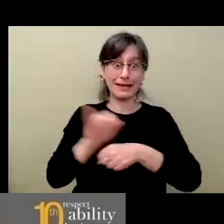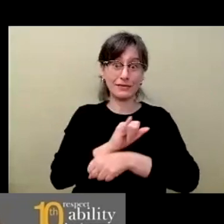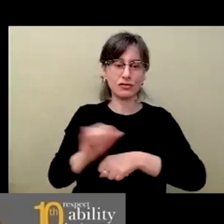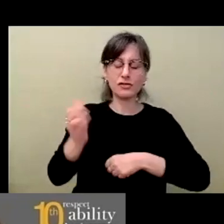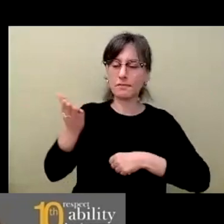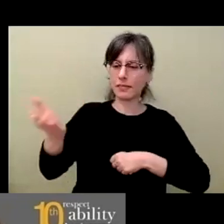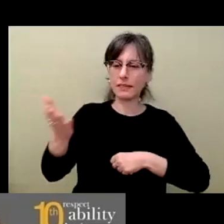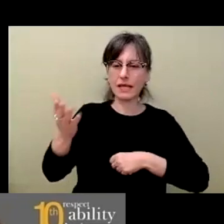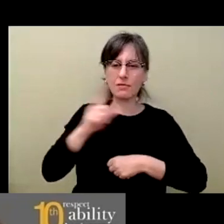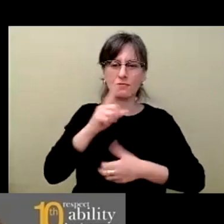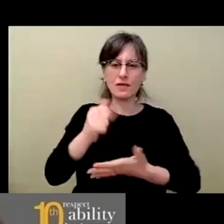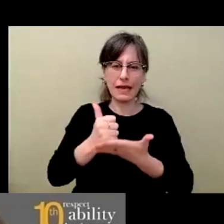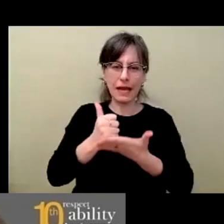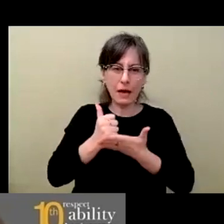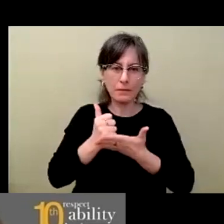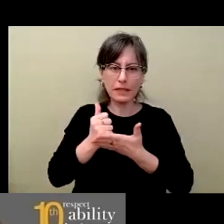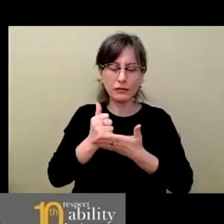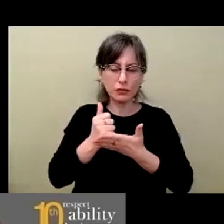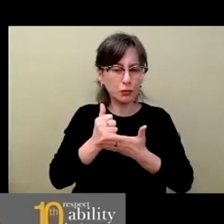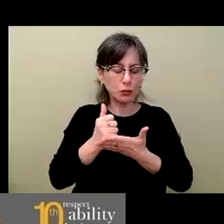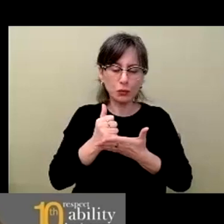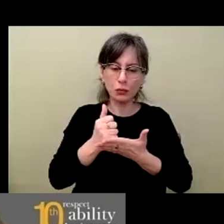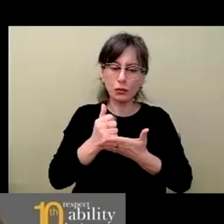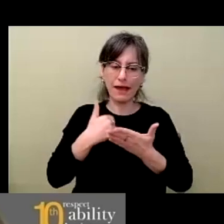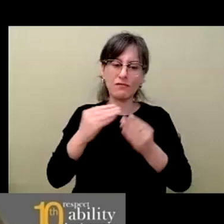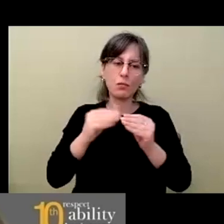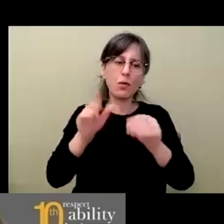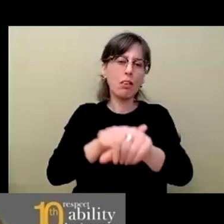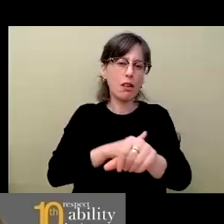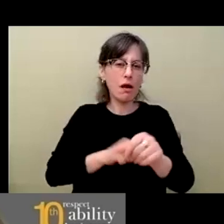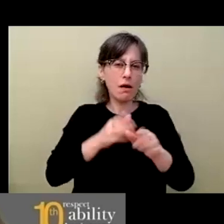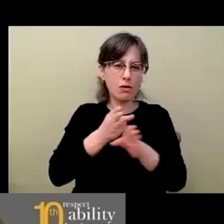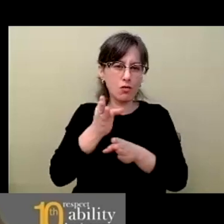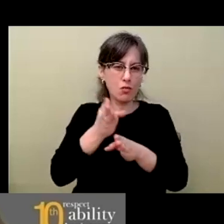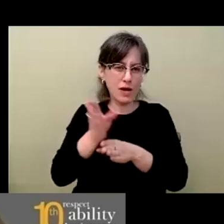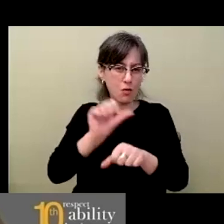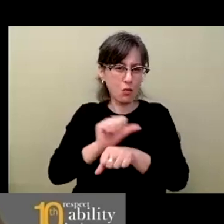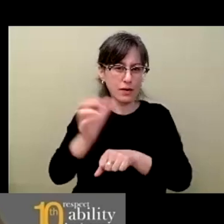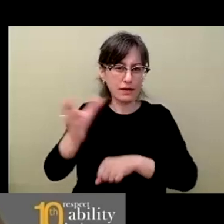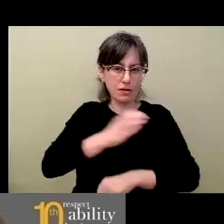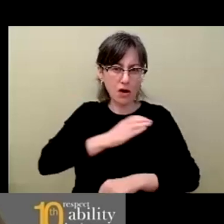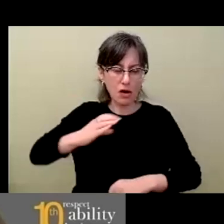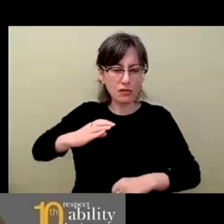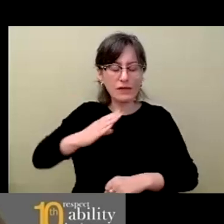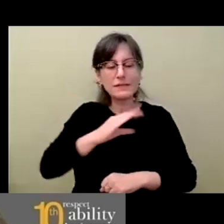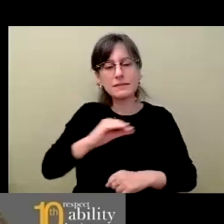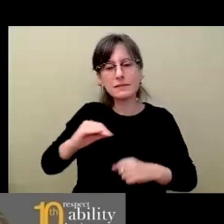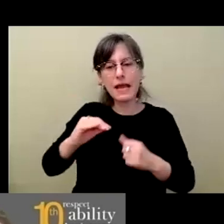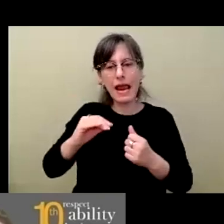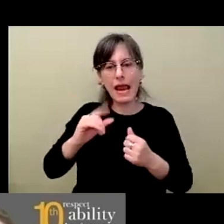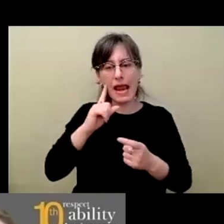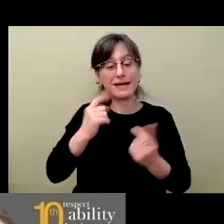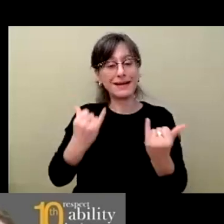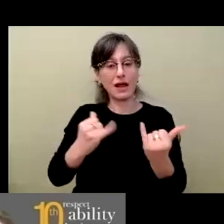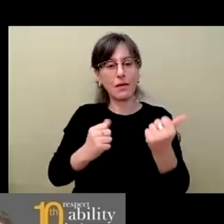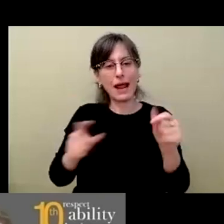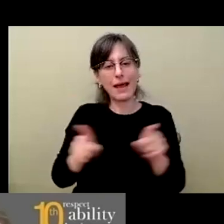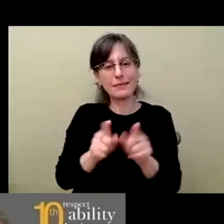help in setting me on the right path towards a longer career and working in Congress and the legislature and now working as an advocate.